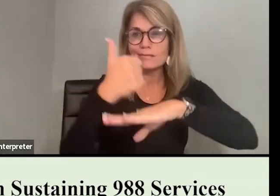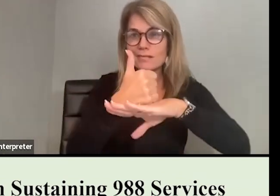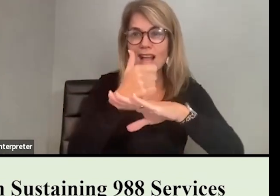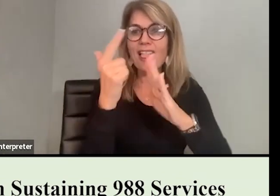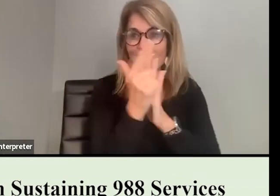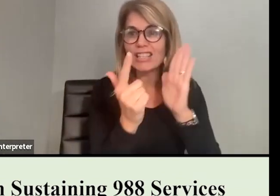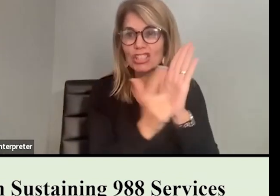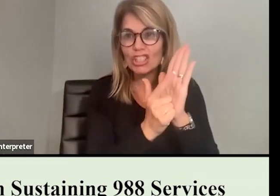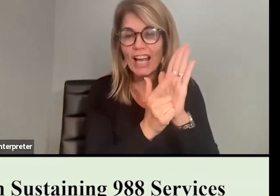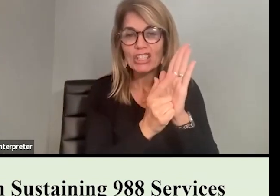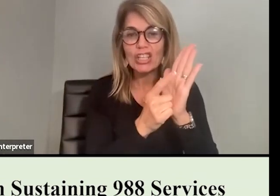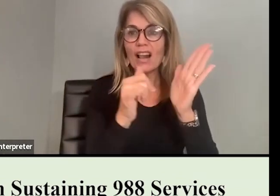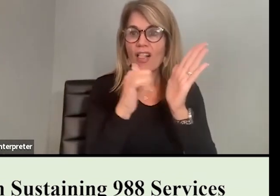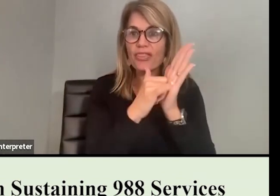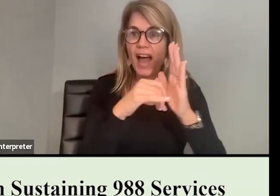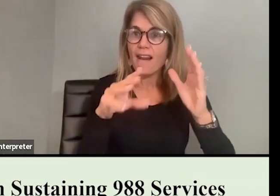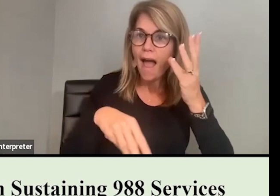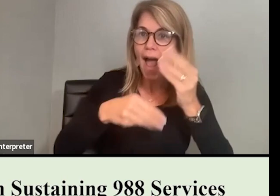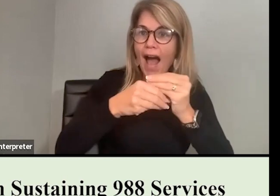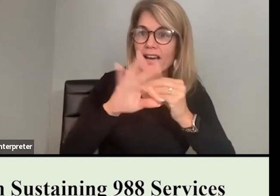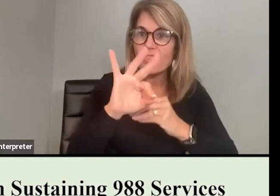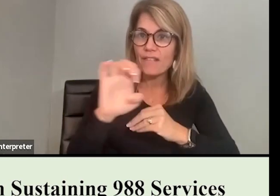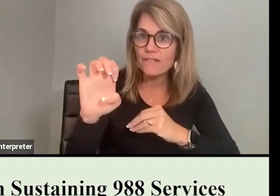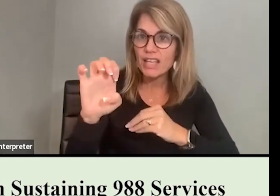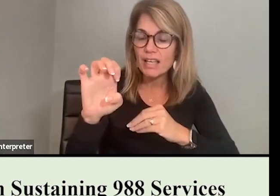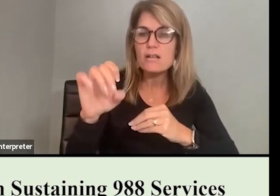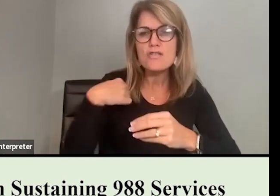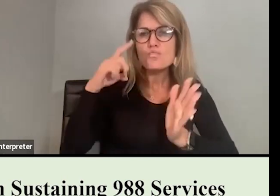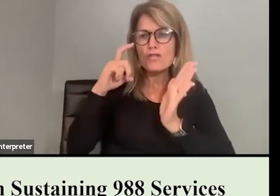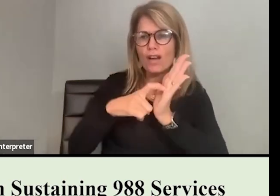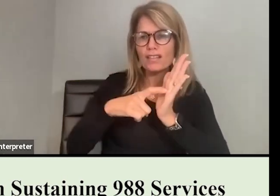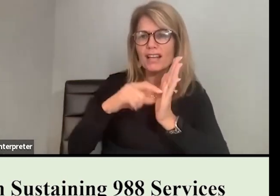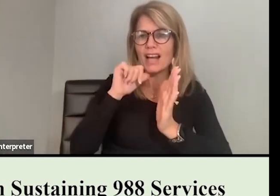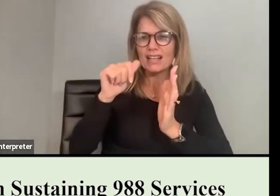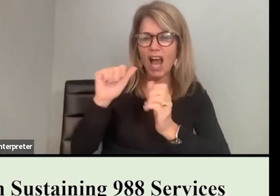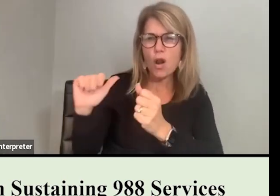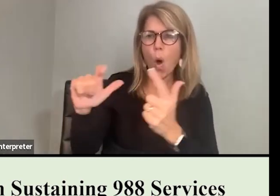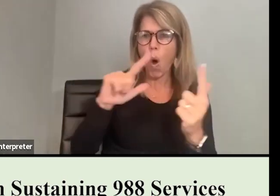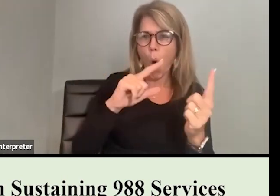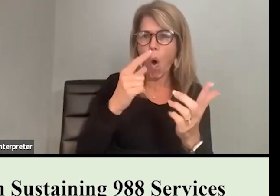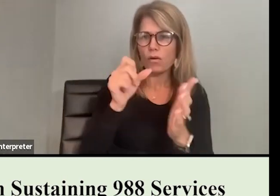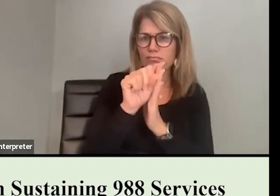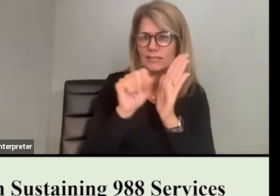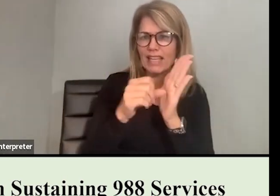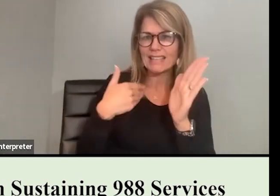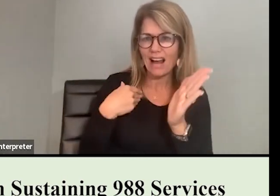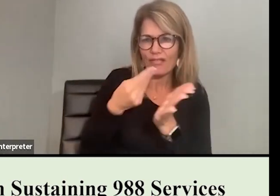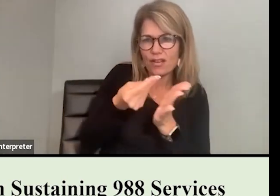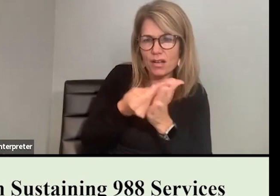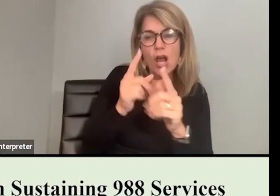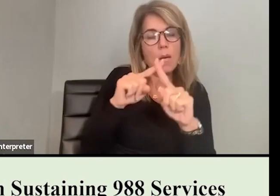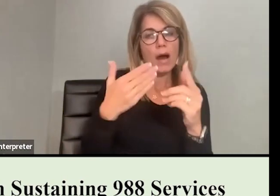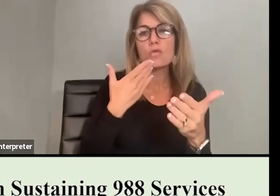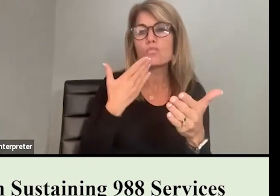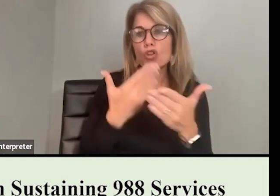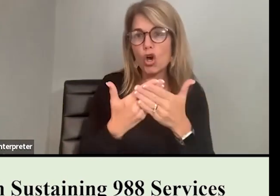that fee in there. And we realize that every state does not have that fee legislation, but it is a very good first step to kind